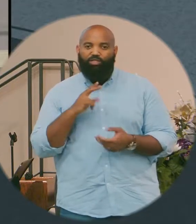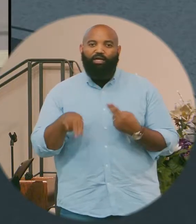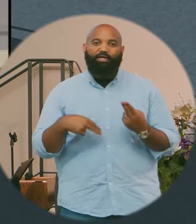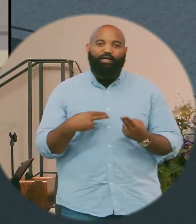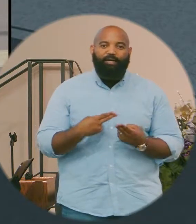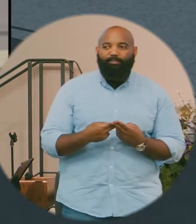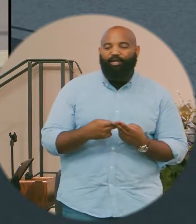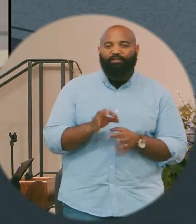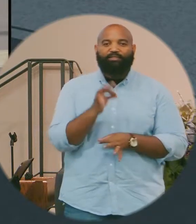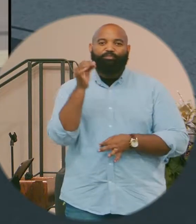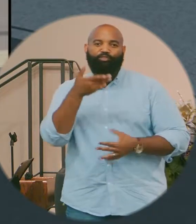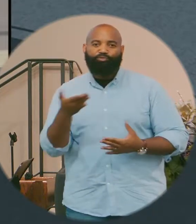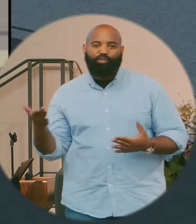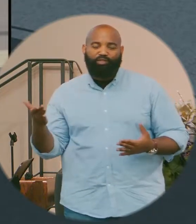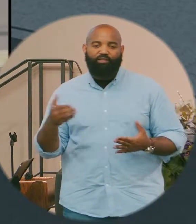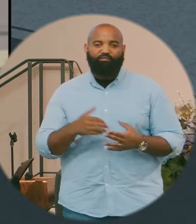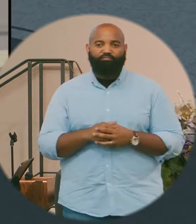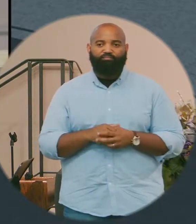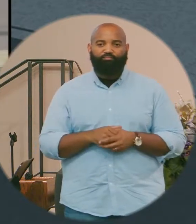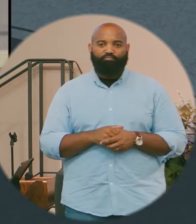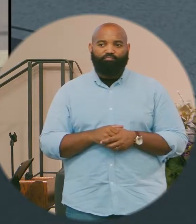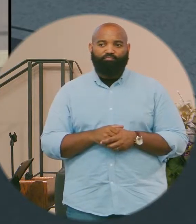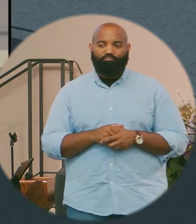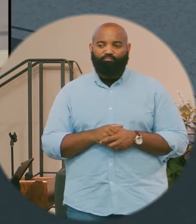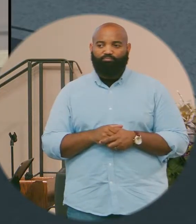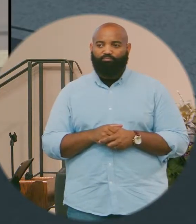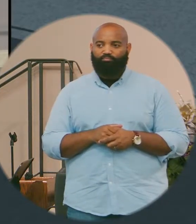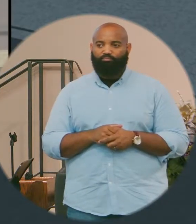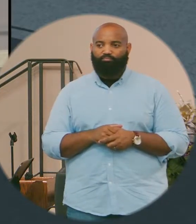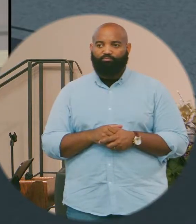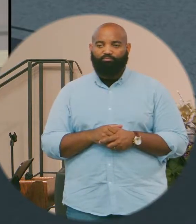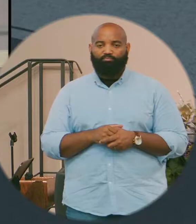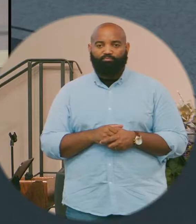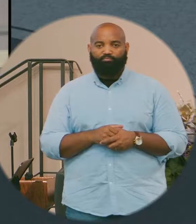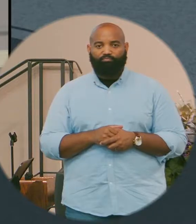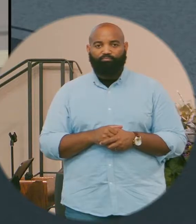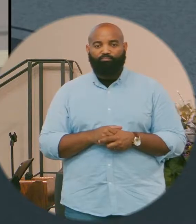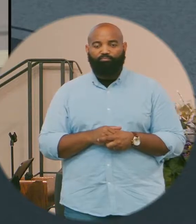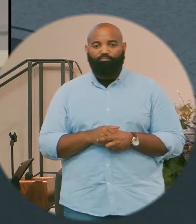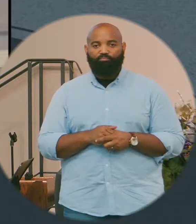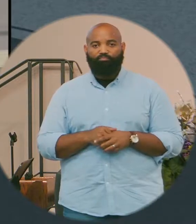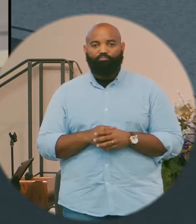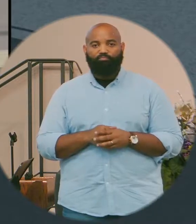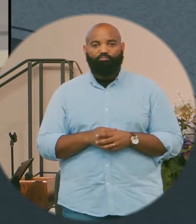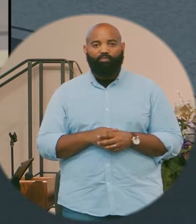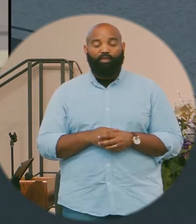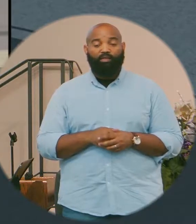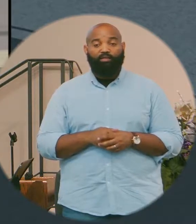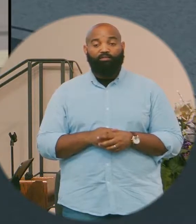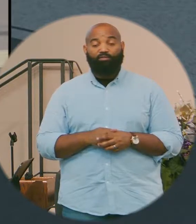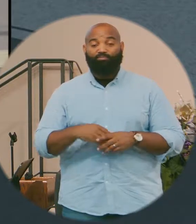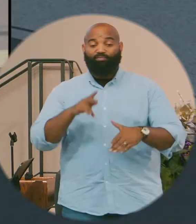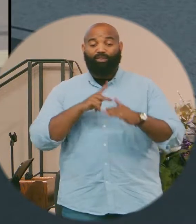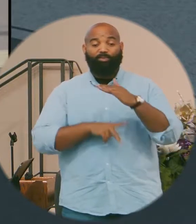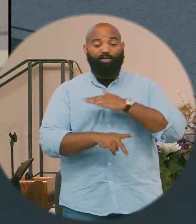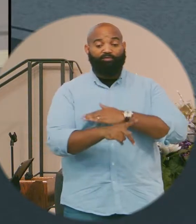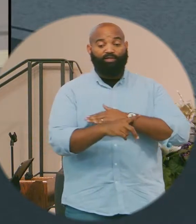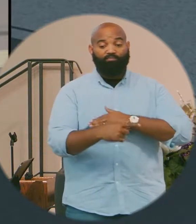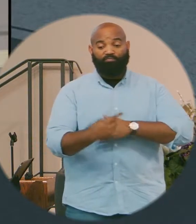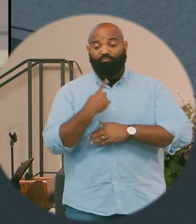give you accountability? So David accepted accountability. And that's what we need to do when we